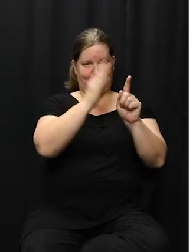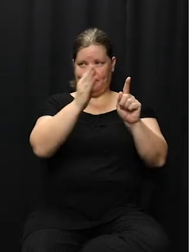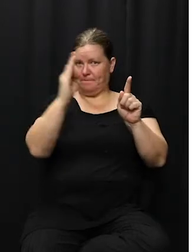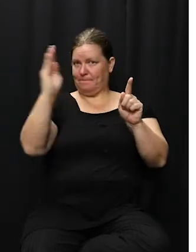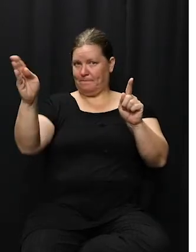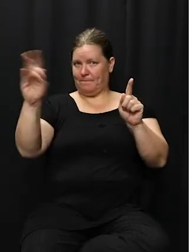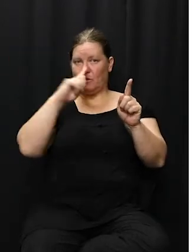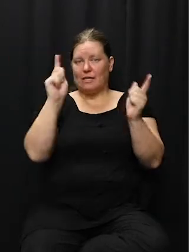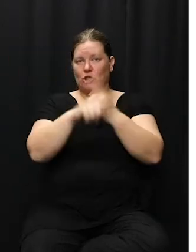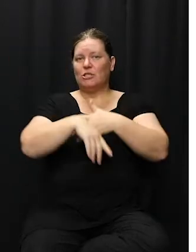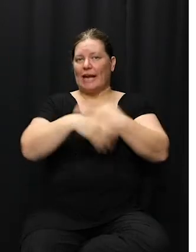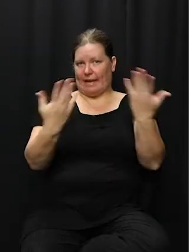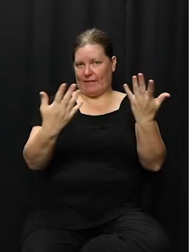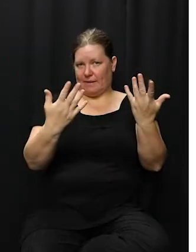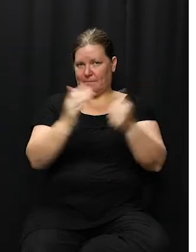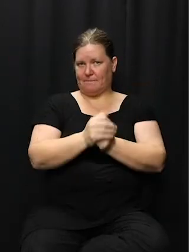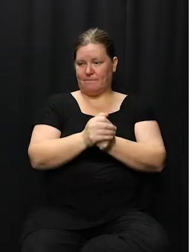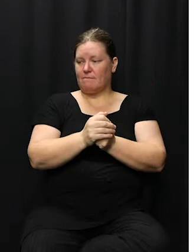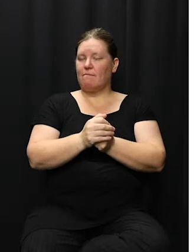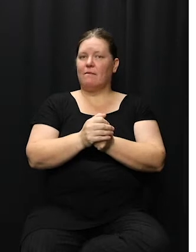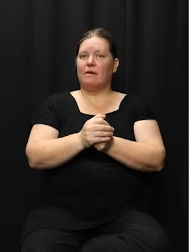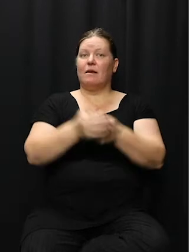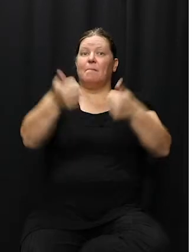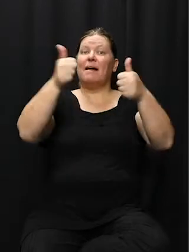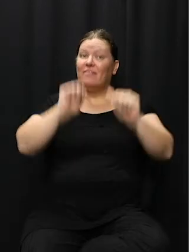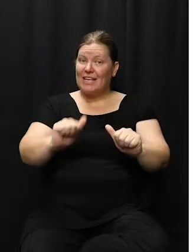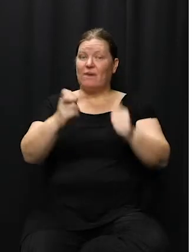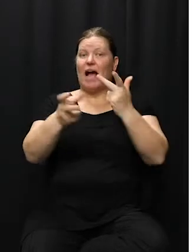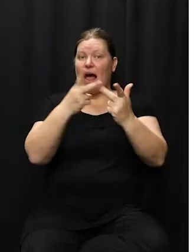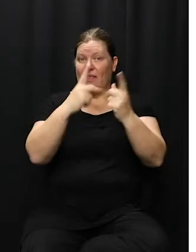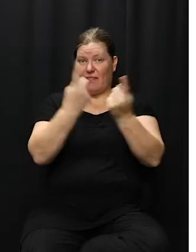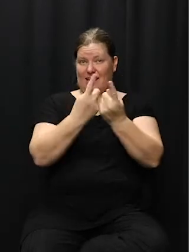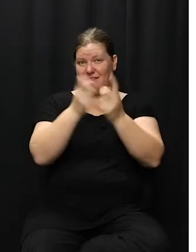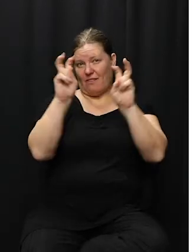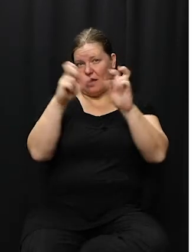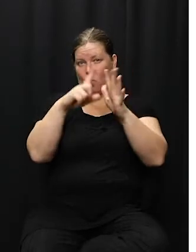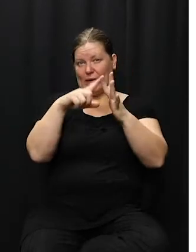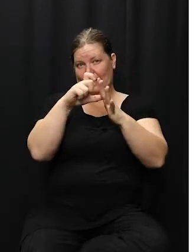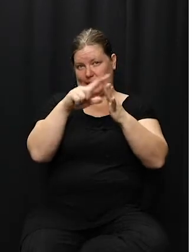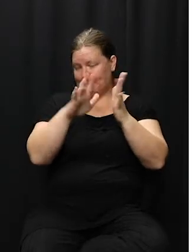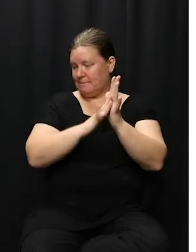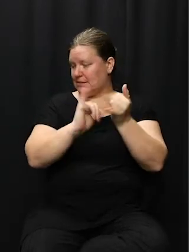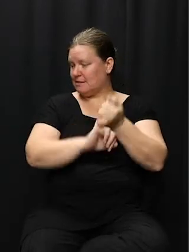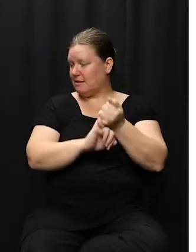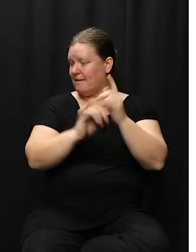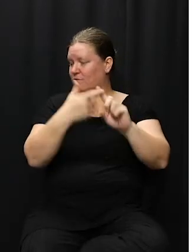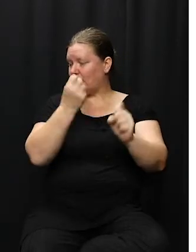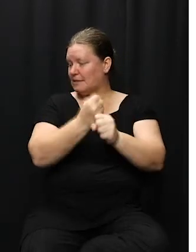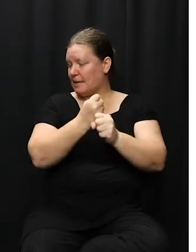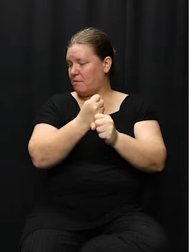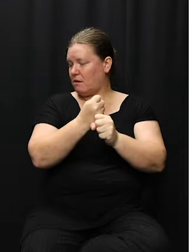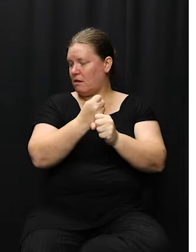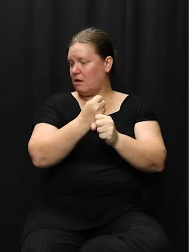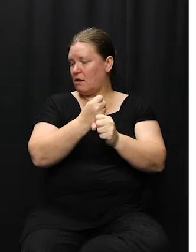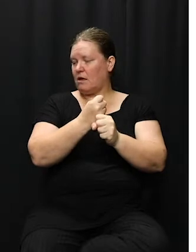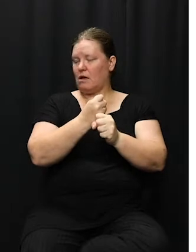So that expression has to be exactly that. You can't change anything. So that's more conventional. But then there are other